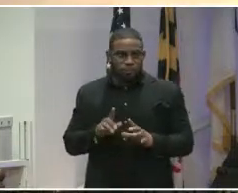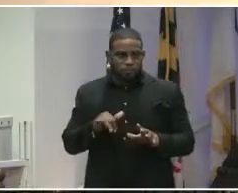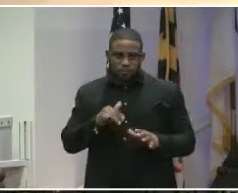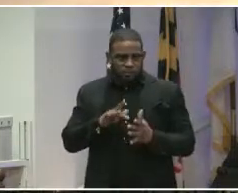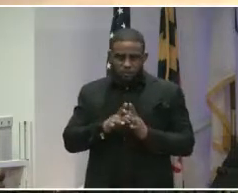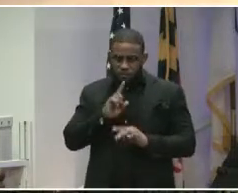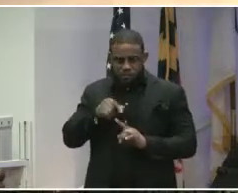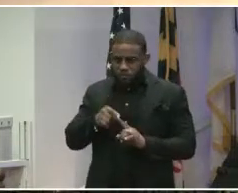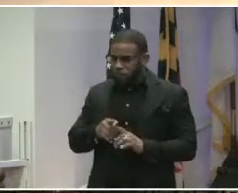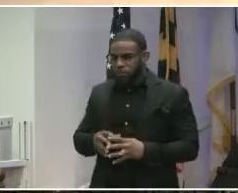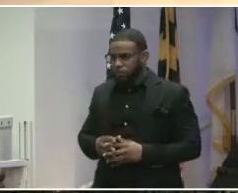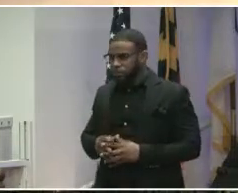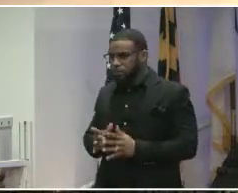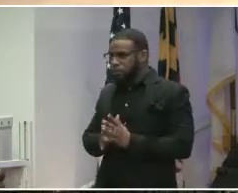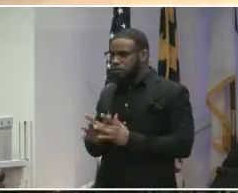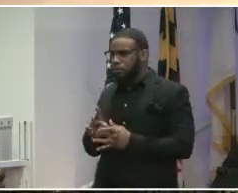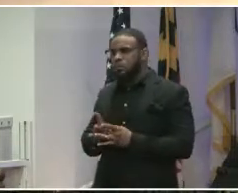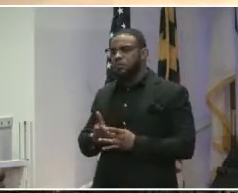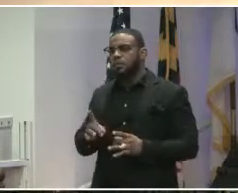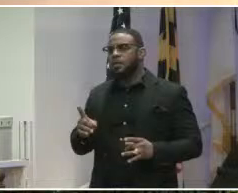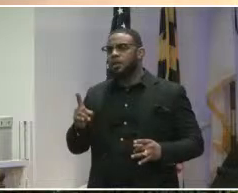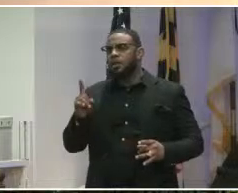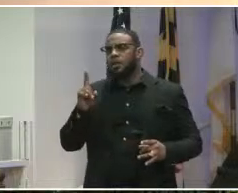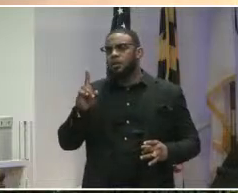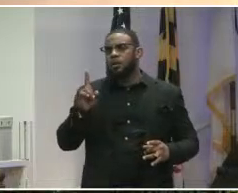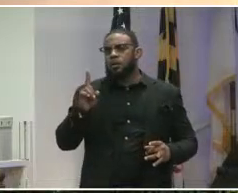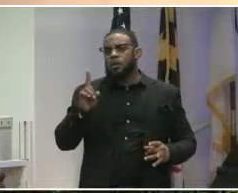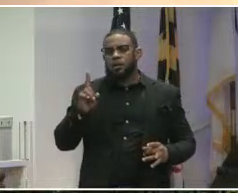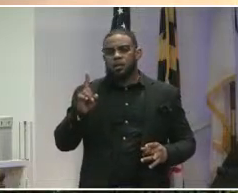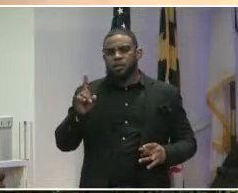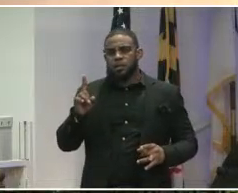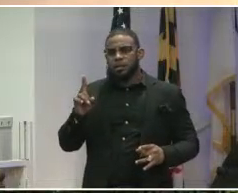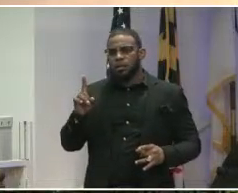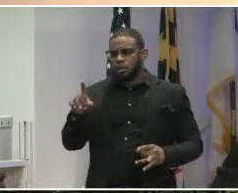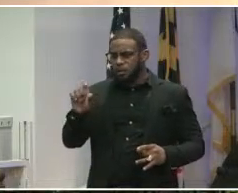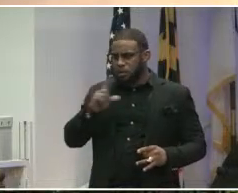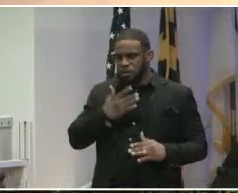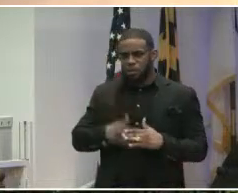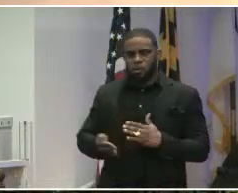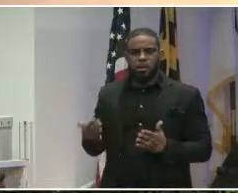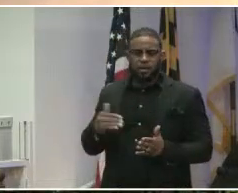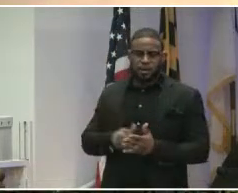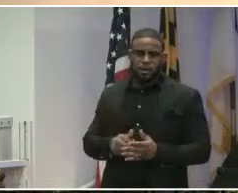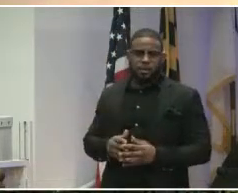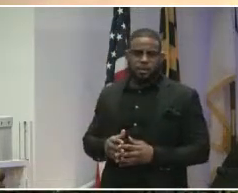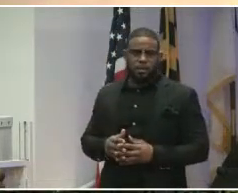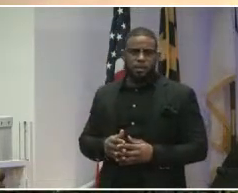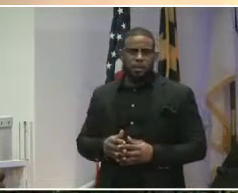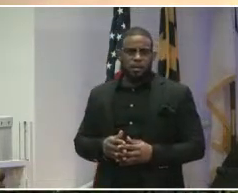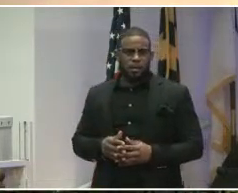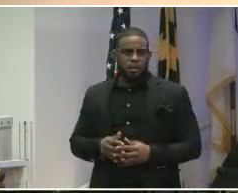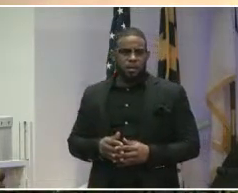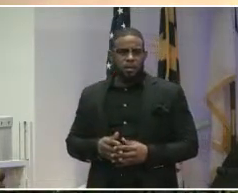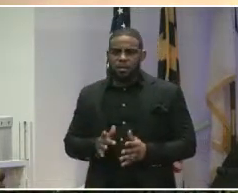Jesus was talking about. Jesus said, one must be born again. Jesus stuck to